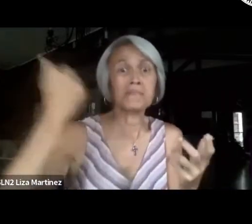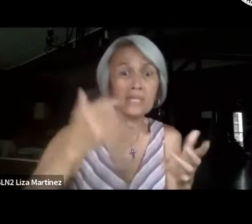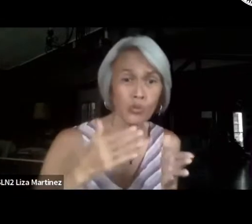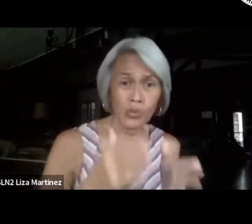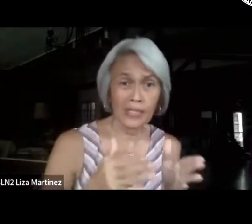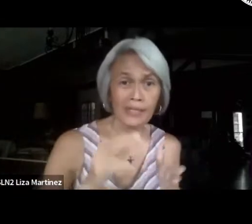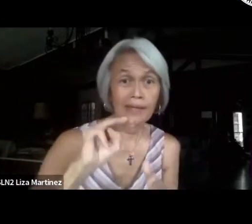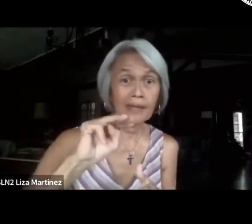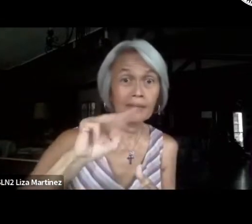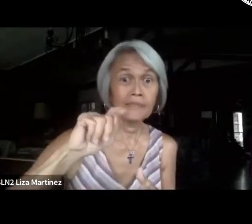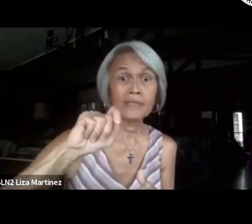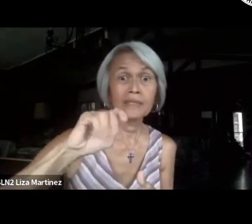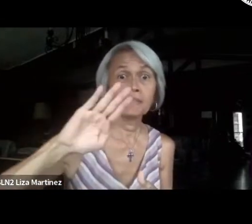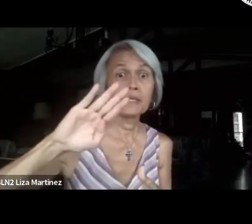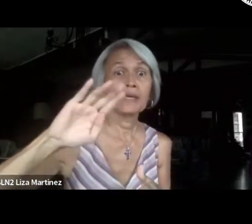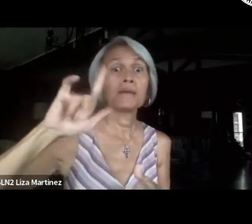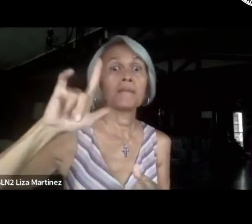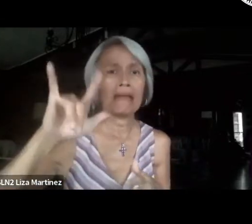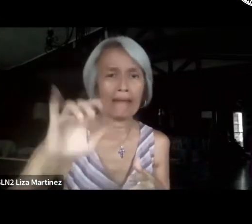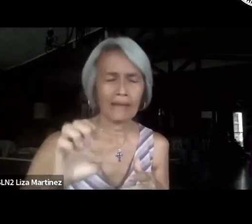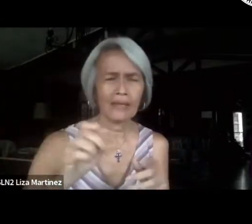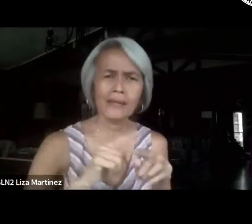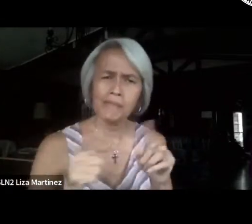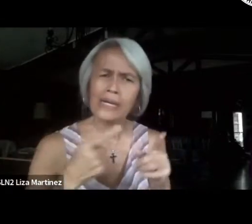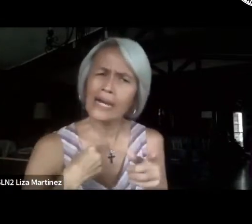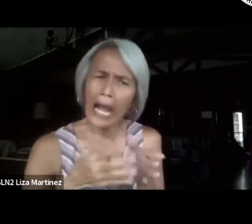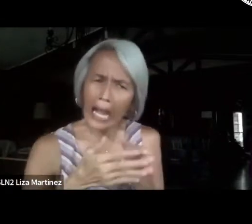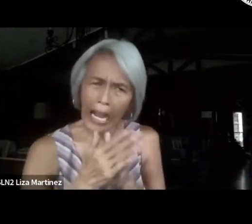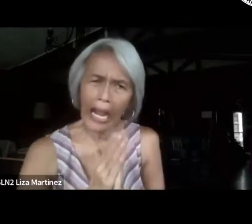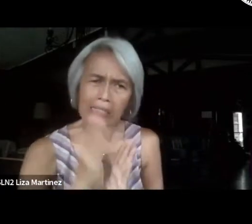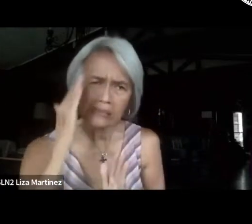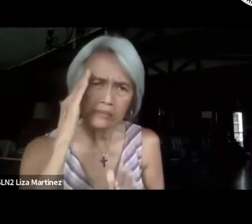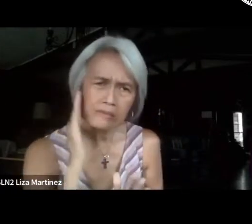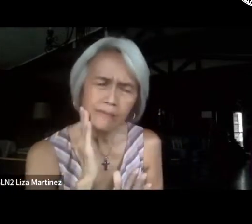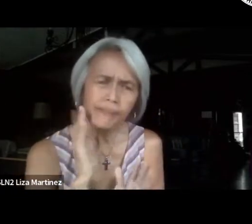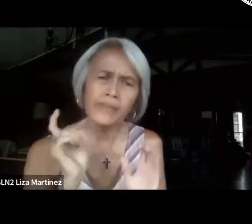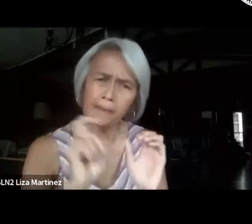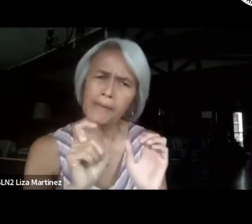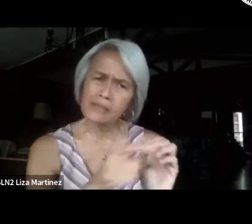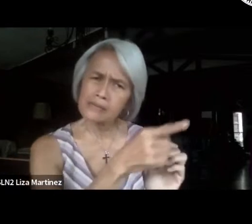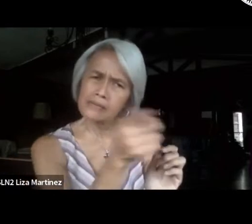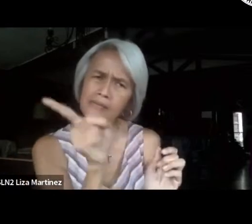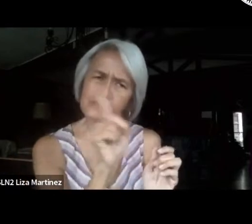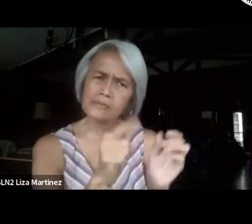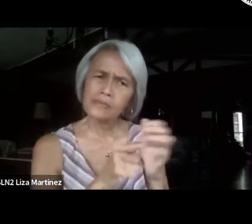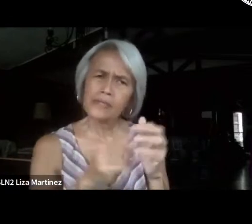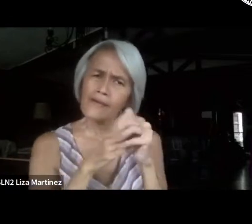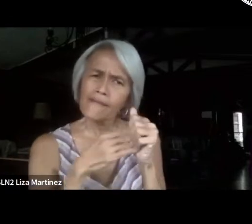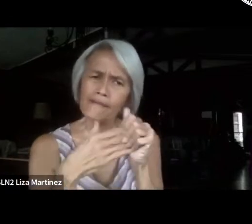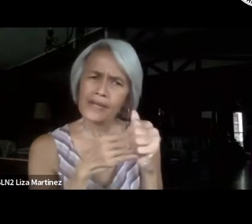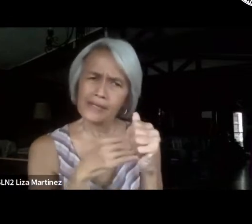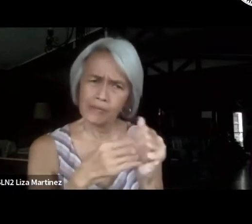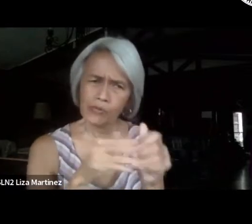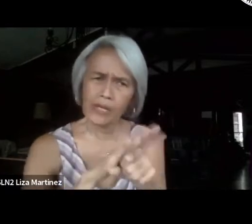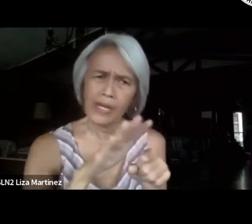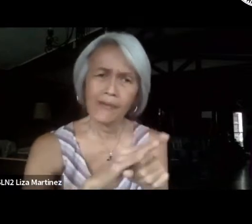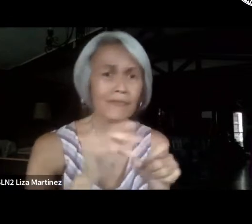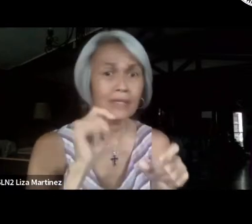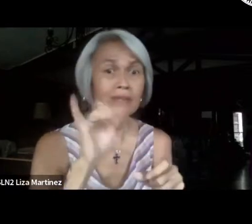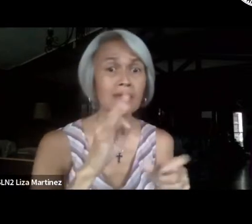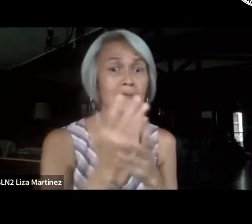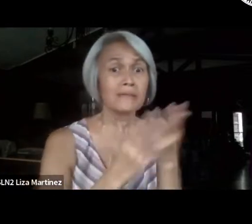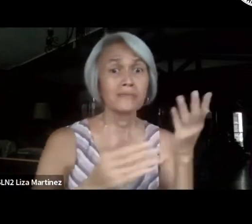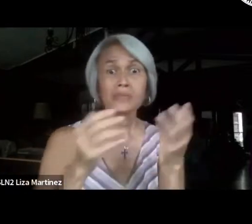sana, we are also flexible enough to admit na dun sa mga lugar na talagang hindi naman, kailangan natin i-push